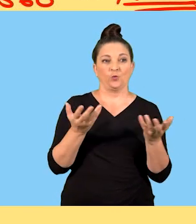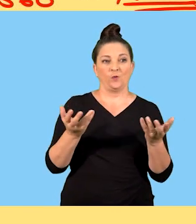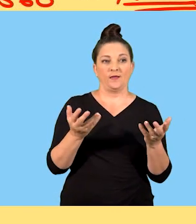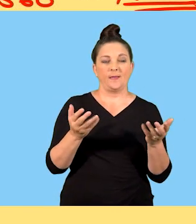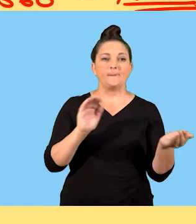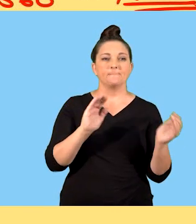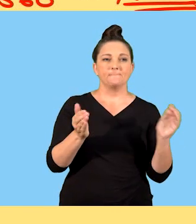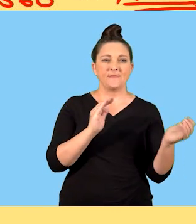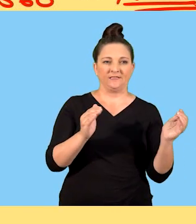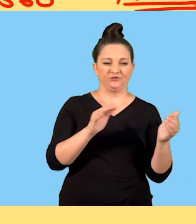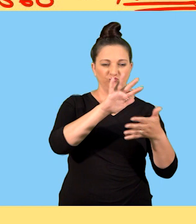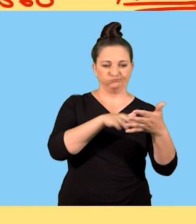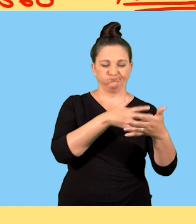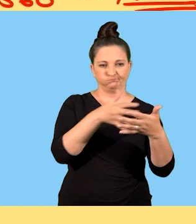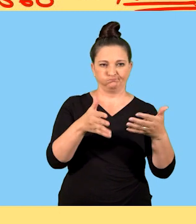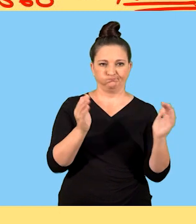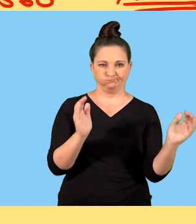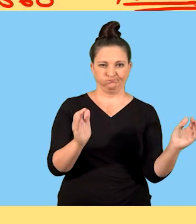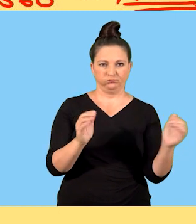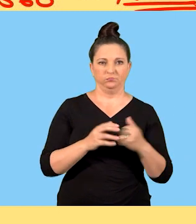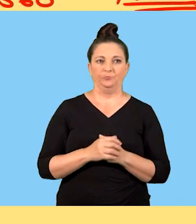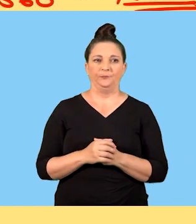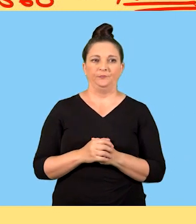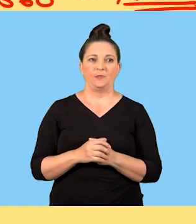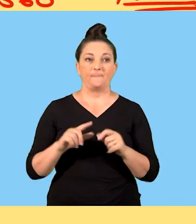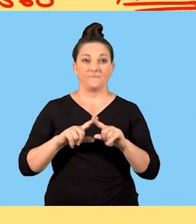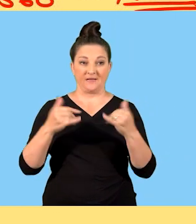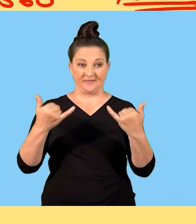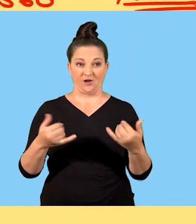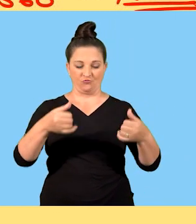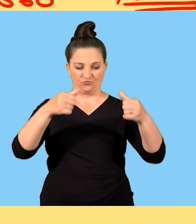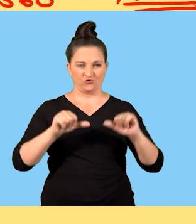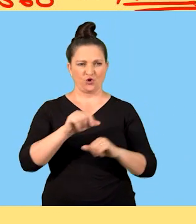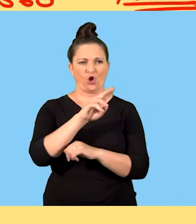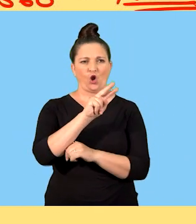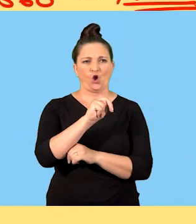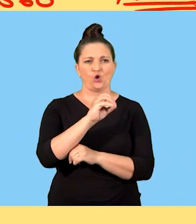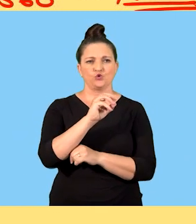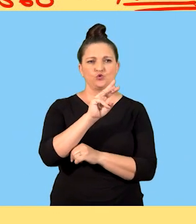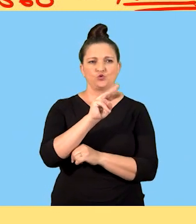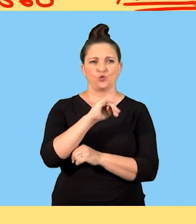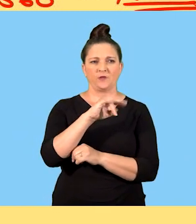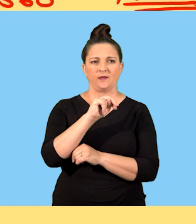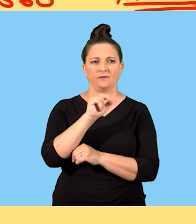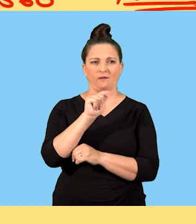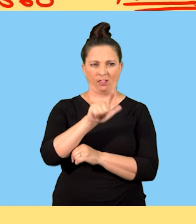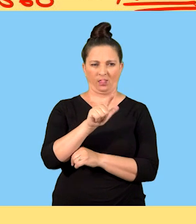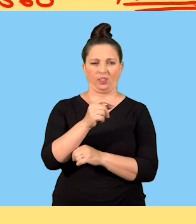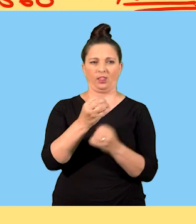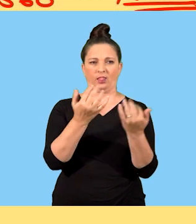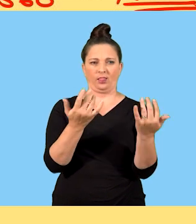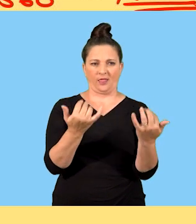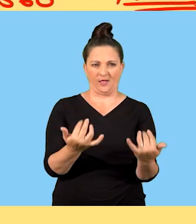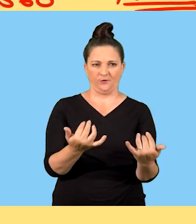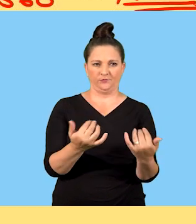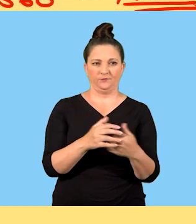520, under the balance sheet accounts section. In the nominal account section, we then come, then we say, the 4,140 that